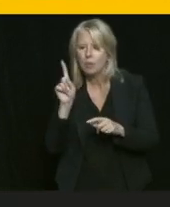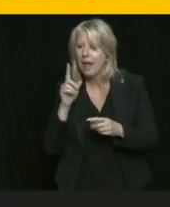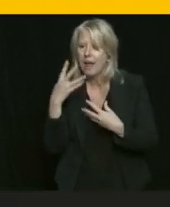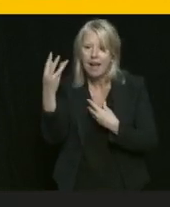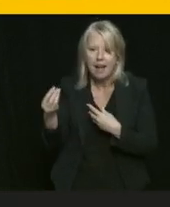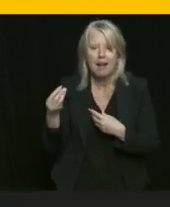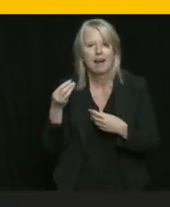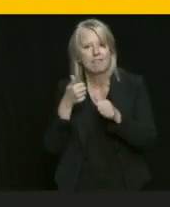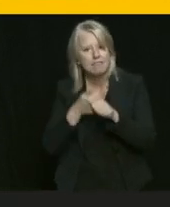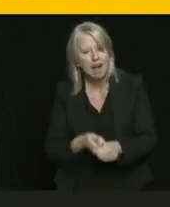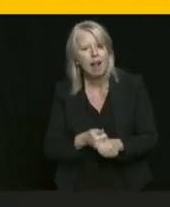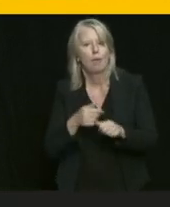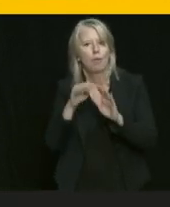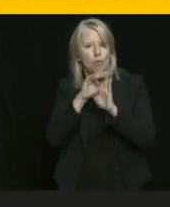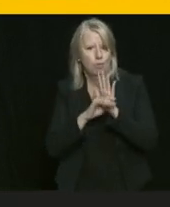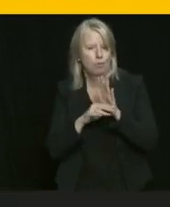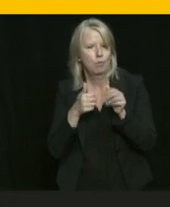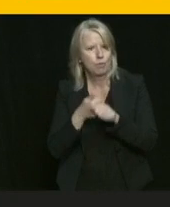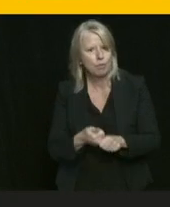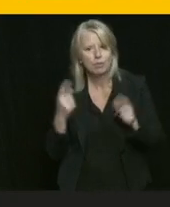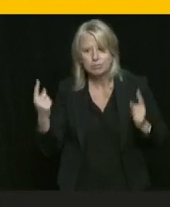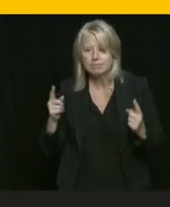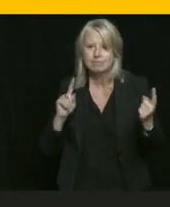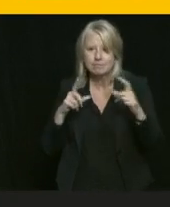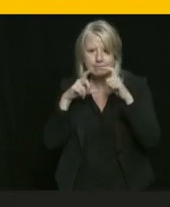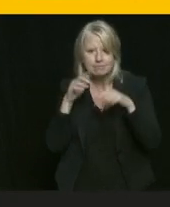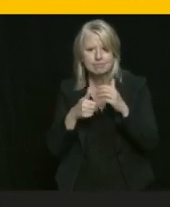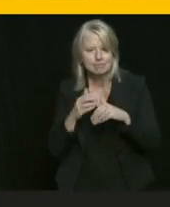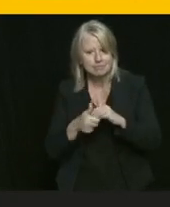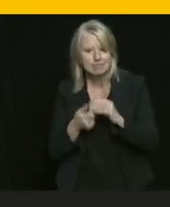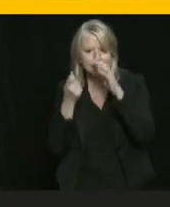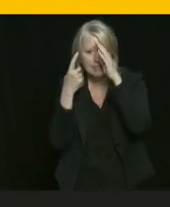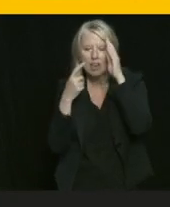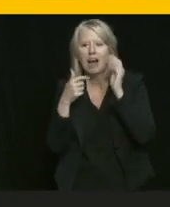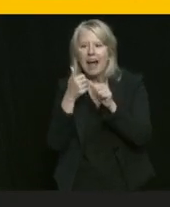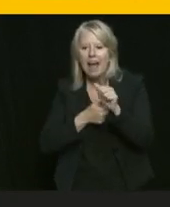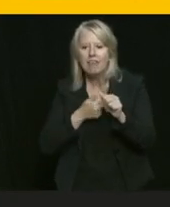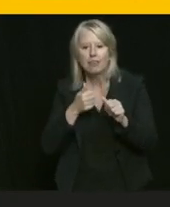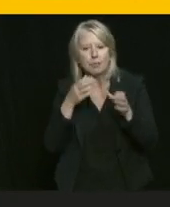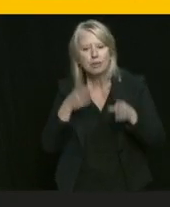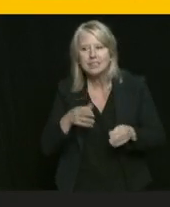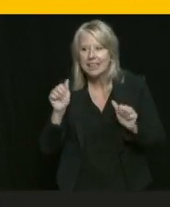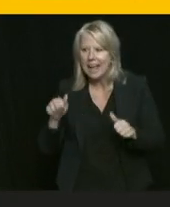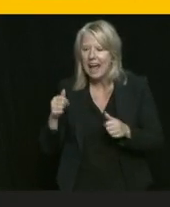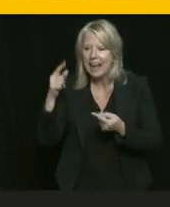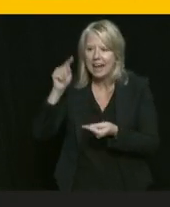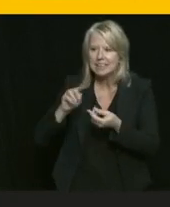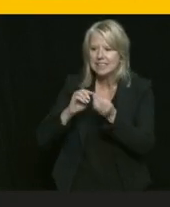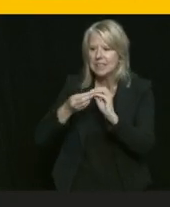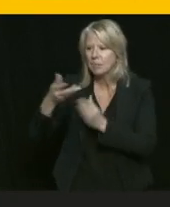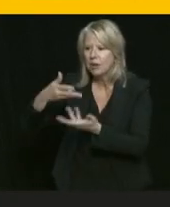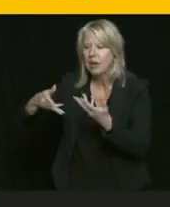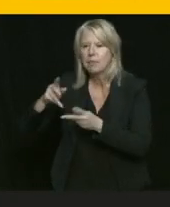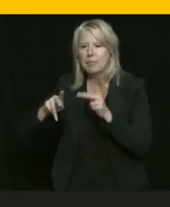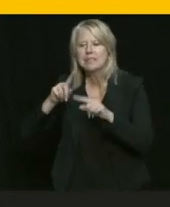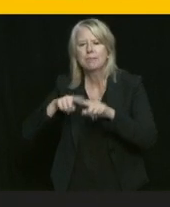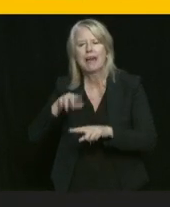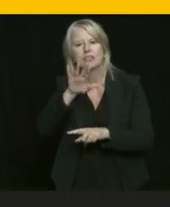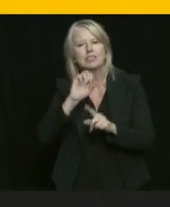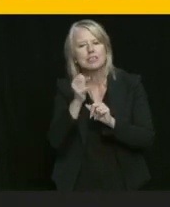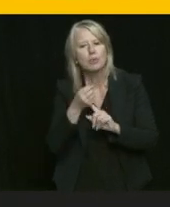is exactly what I said, is not everybody can keep to exact numbers. It depends on your situation, but